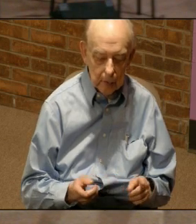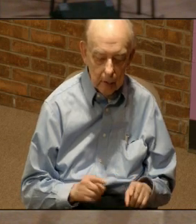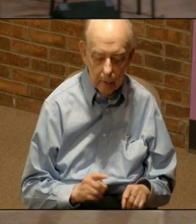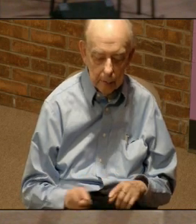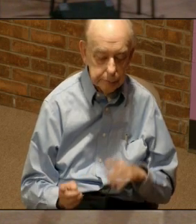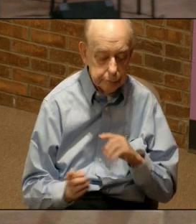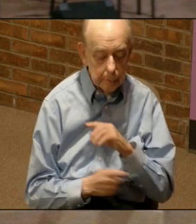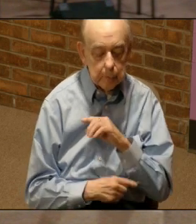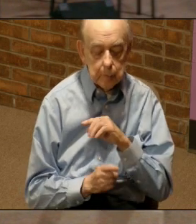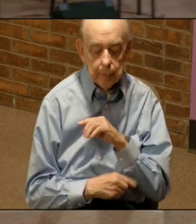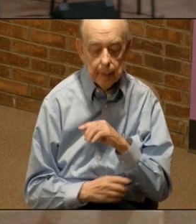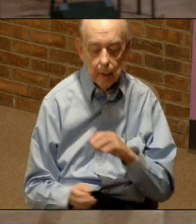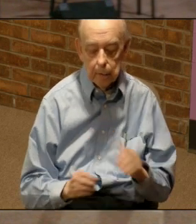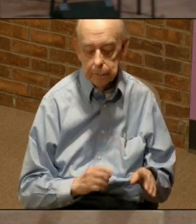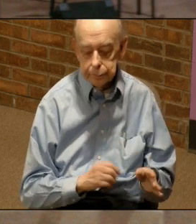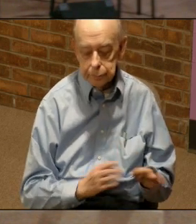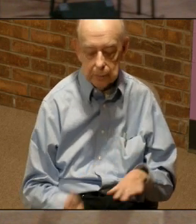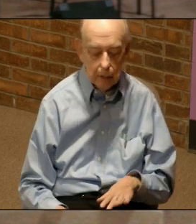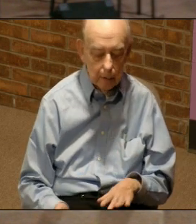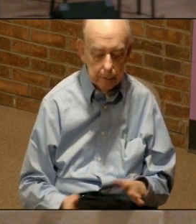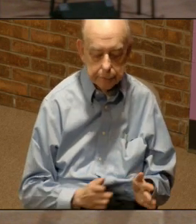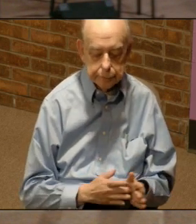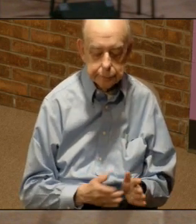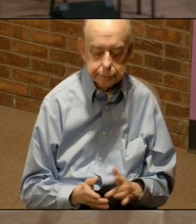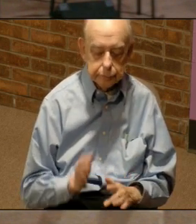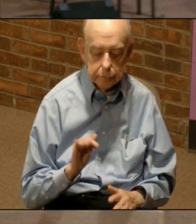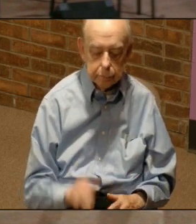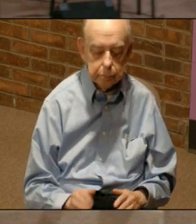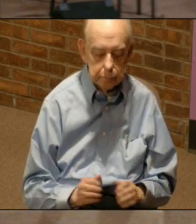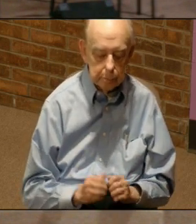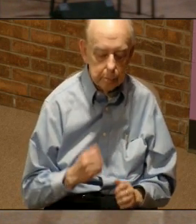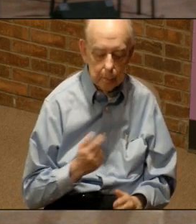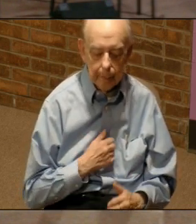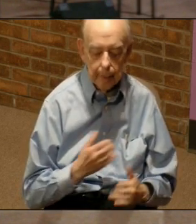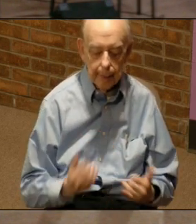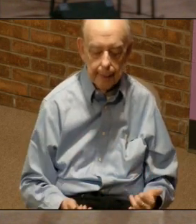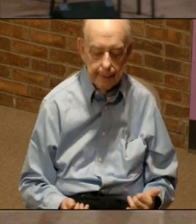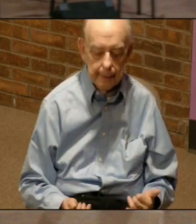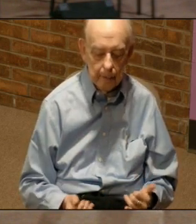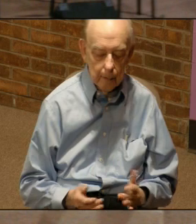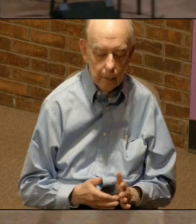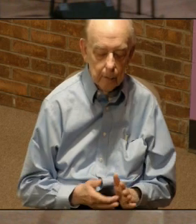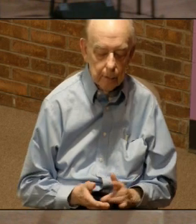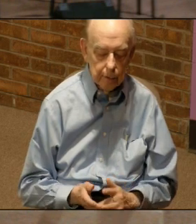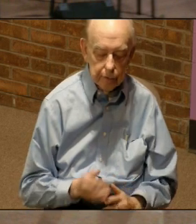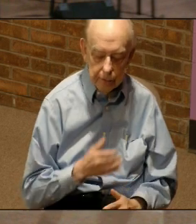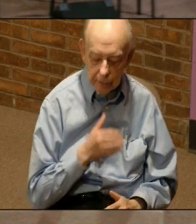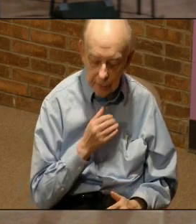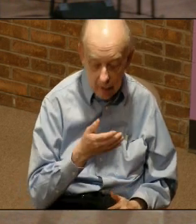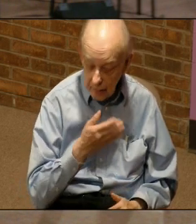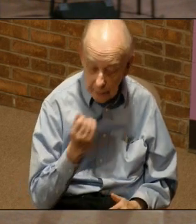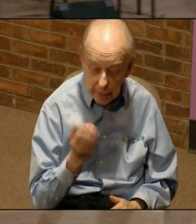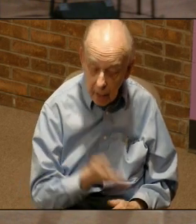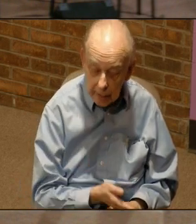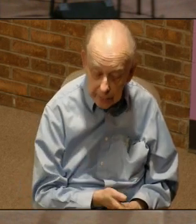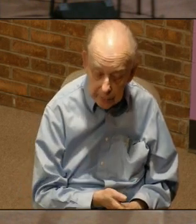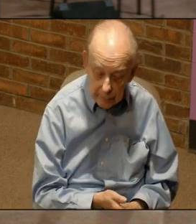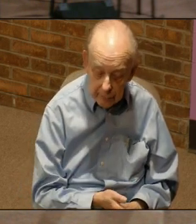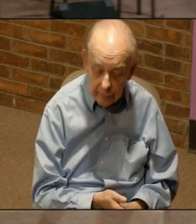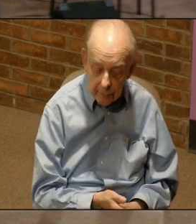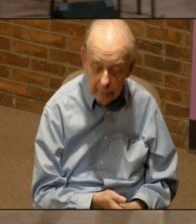were being persecuted and put to death, then Jesus is still going to be with us today, and he is not forsaking us.